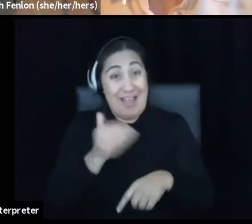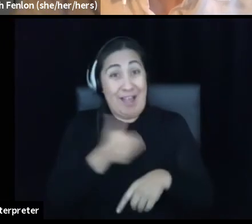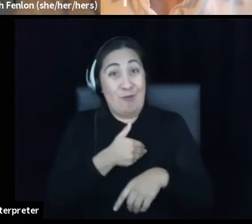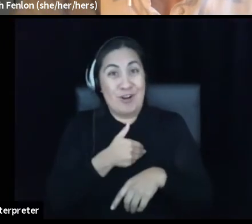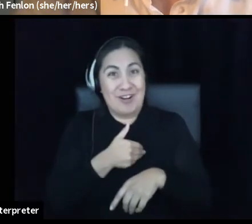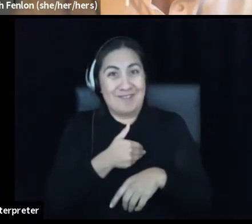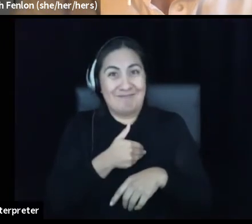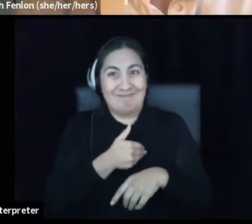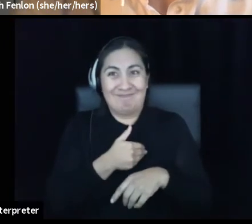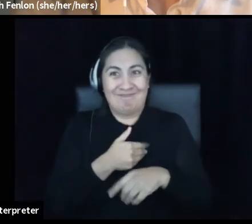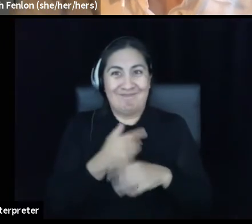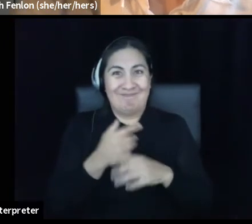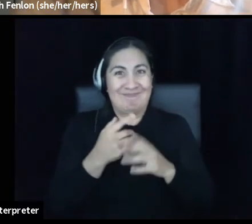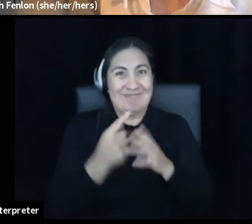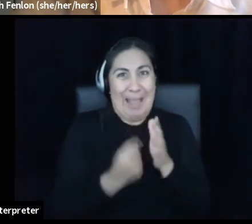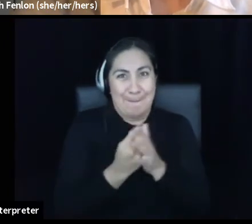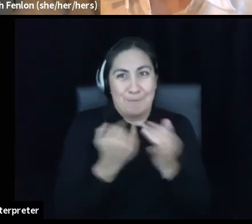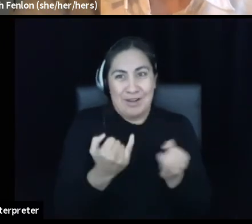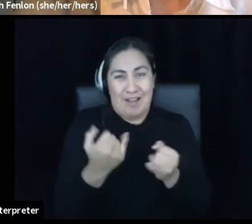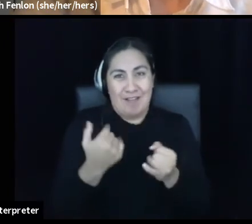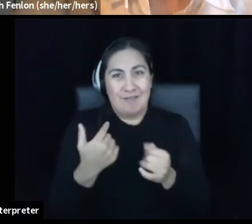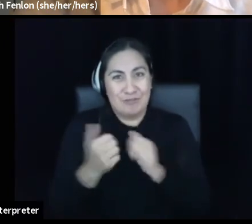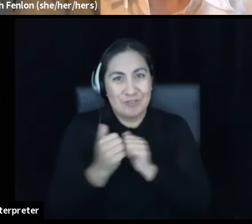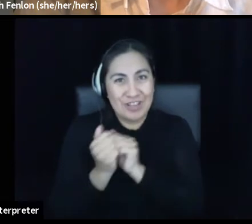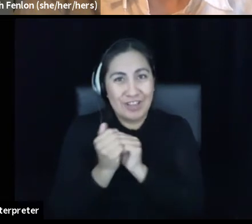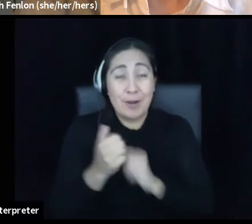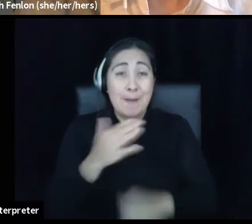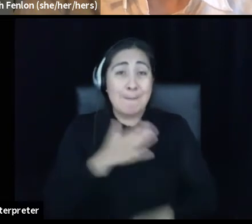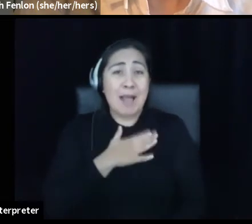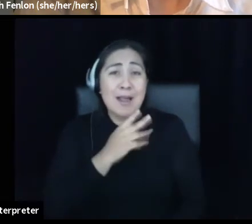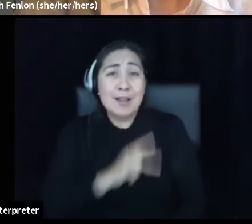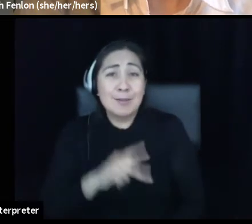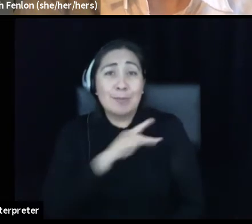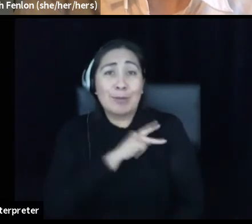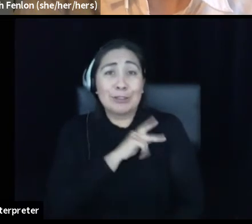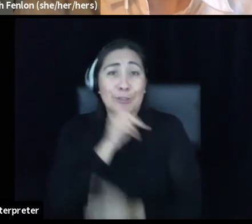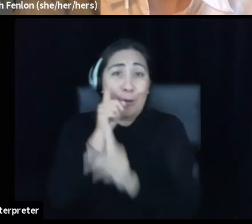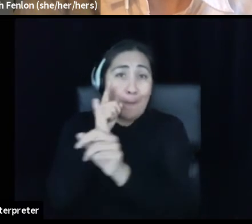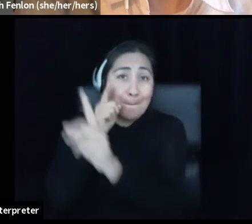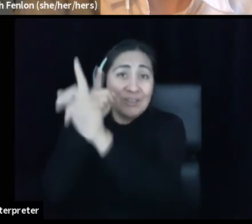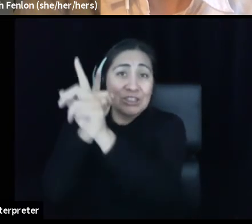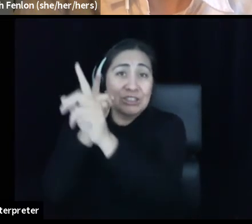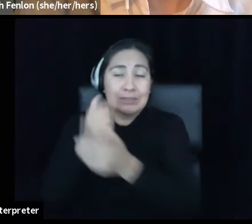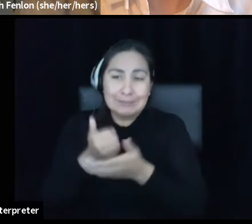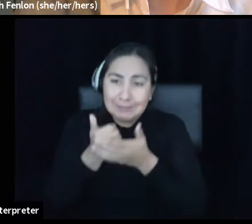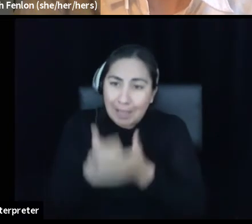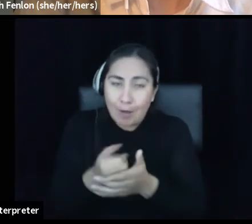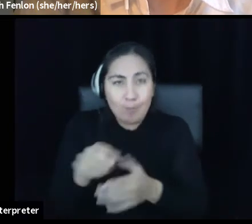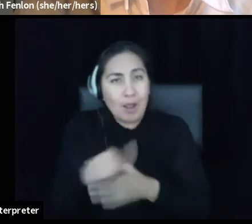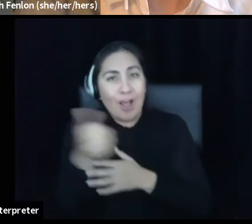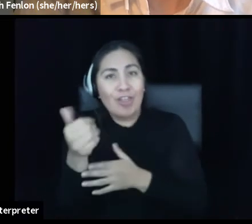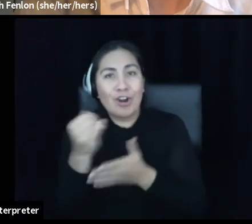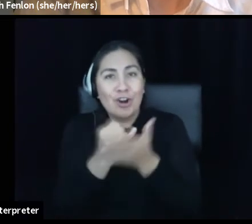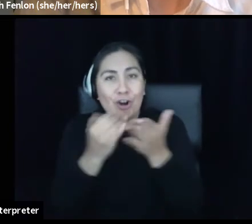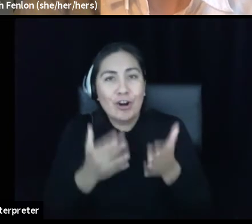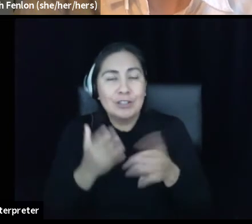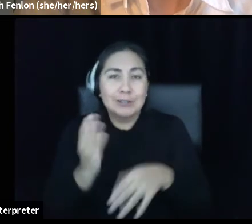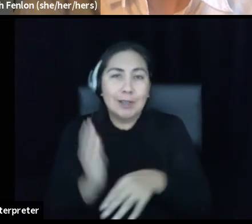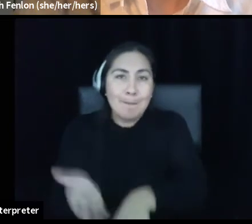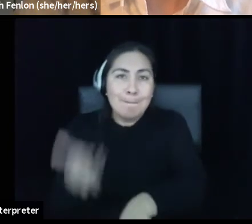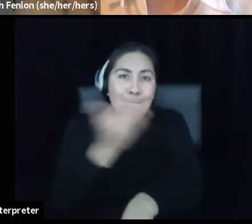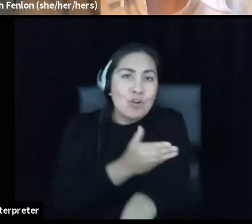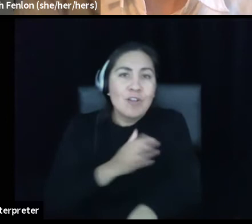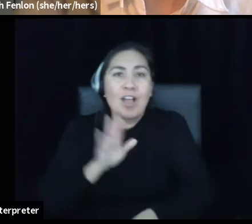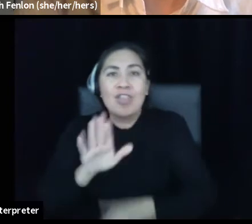together. It's my personal mission to help other artists improve their